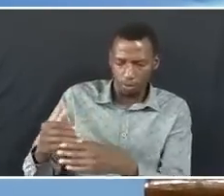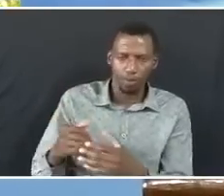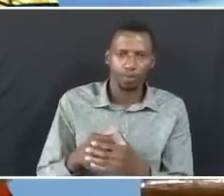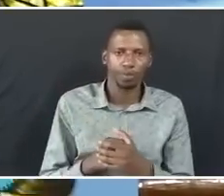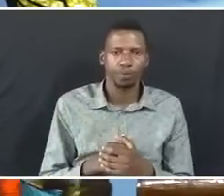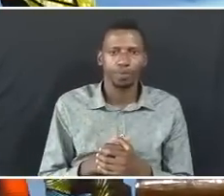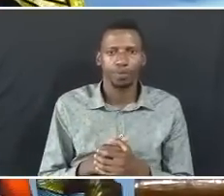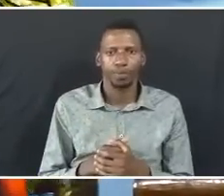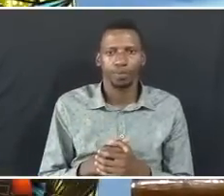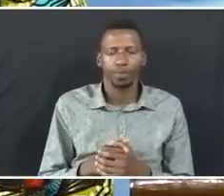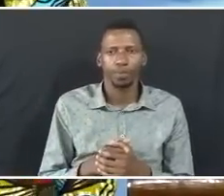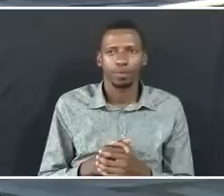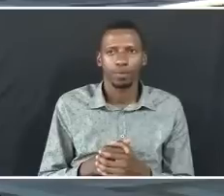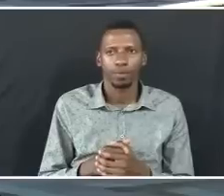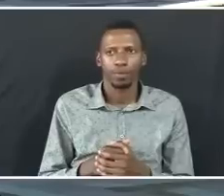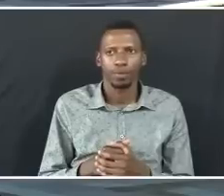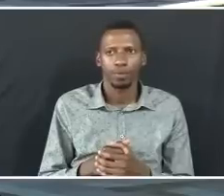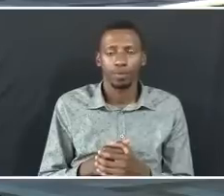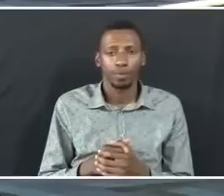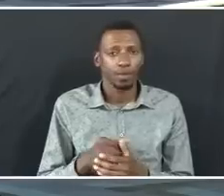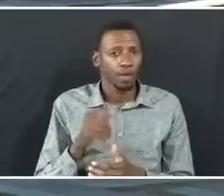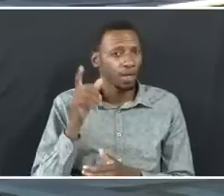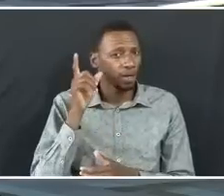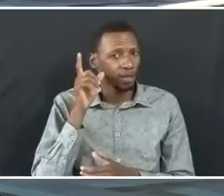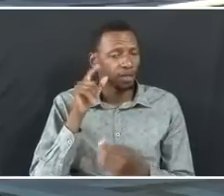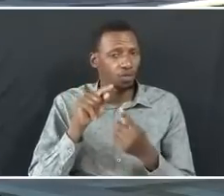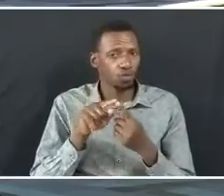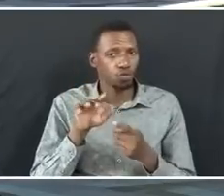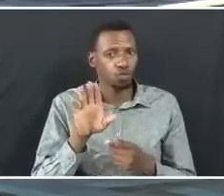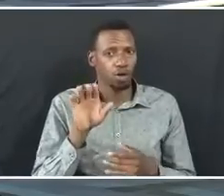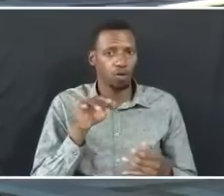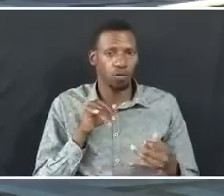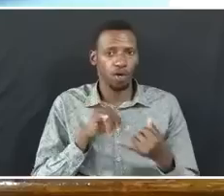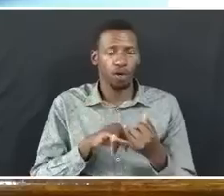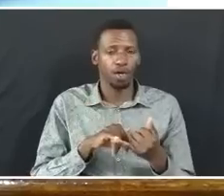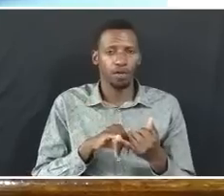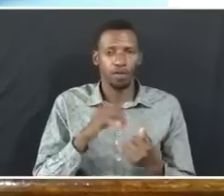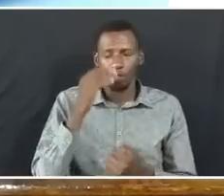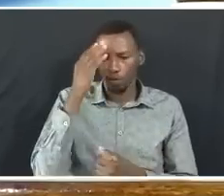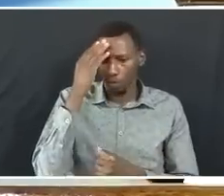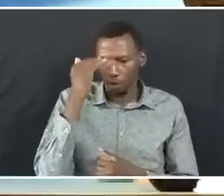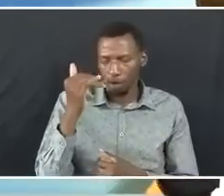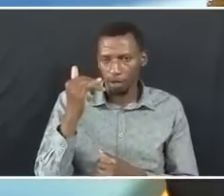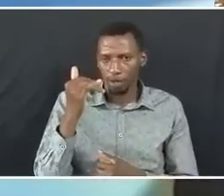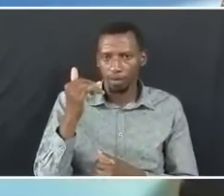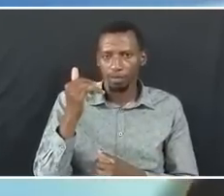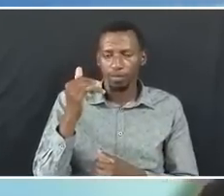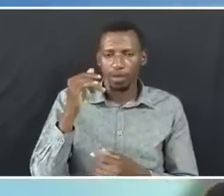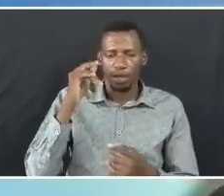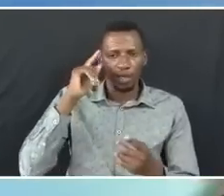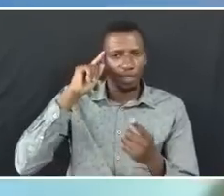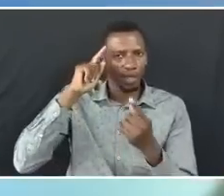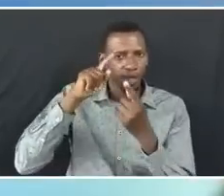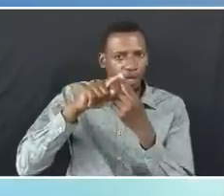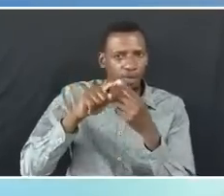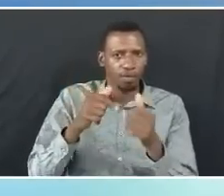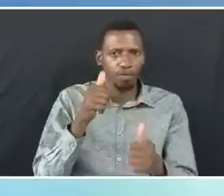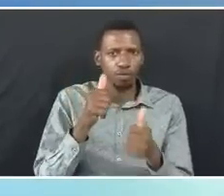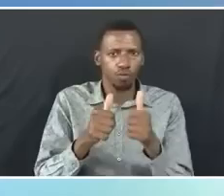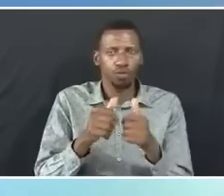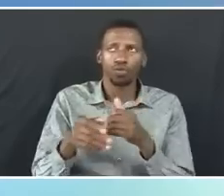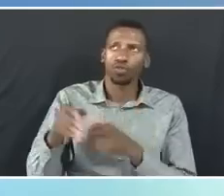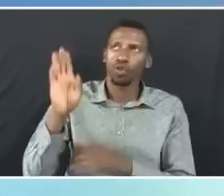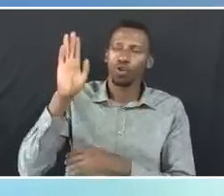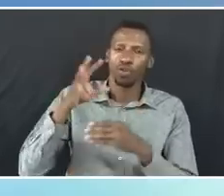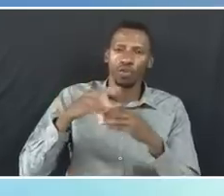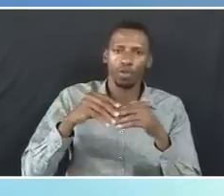Listen to your wife, Sarah. Because the purpose for which I created you cannot be